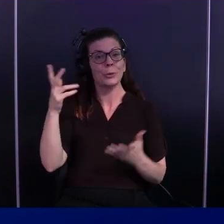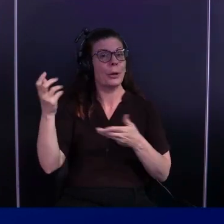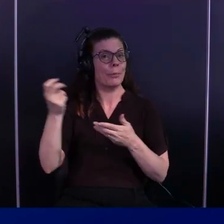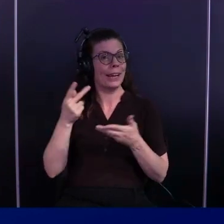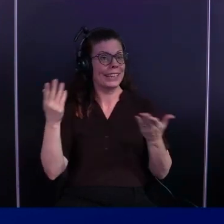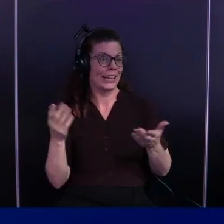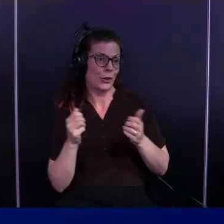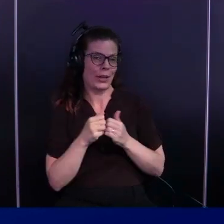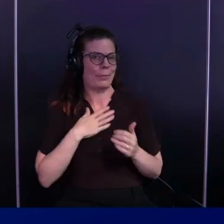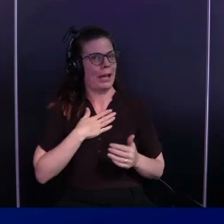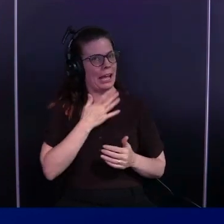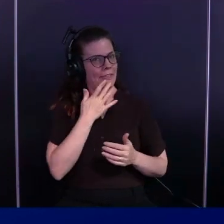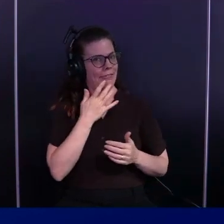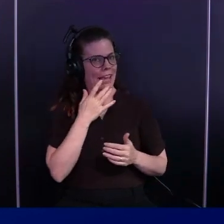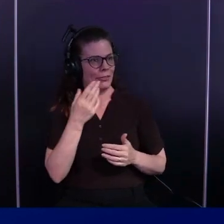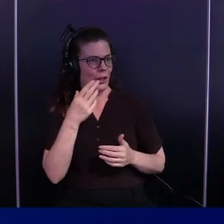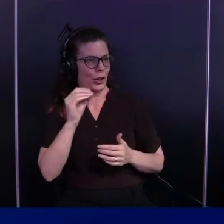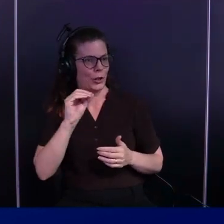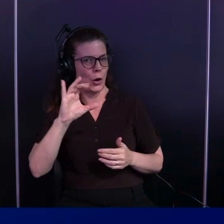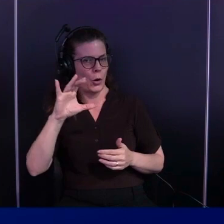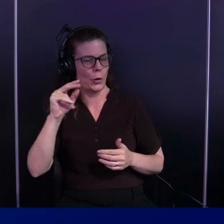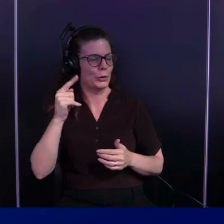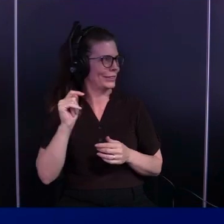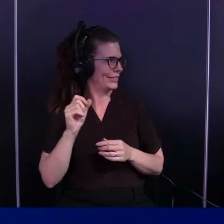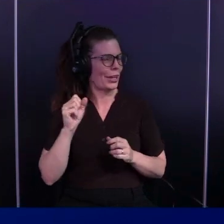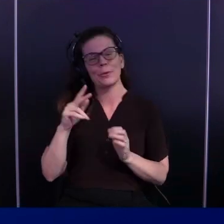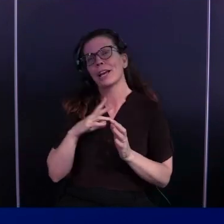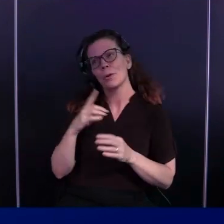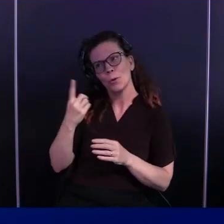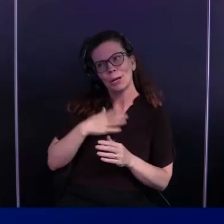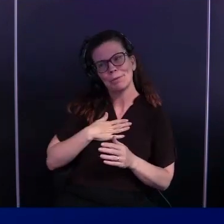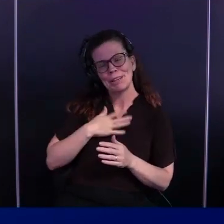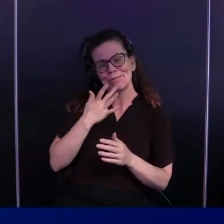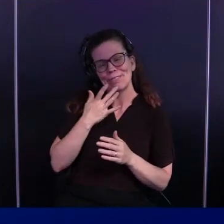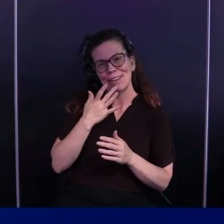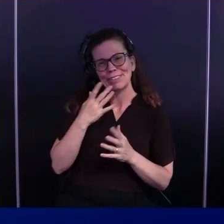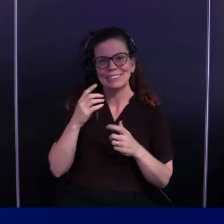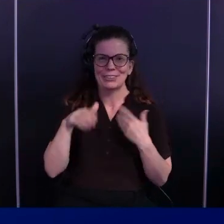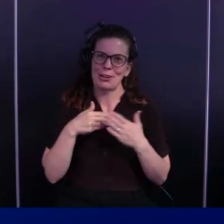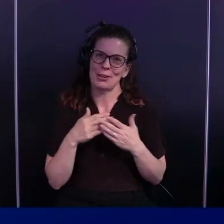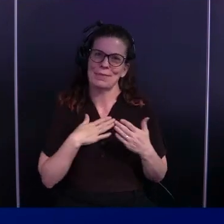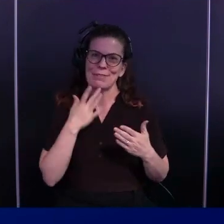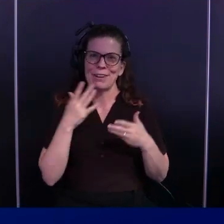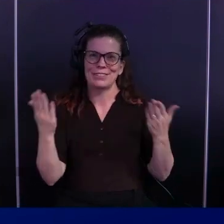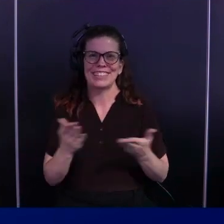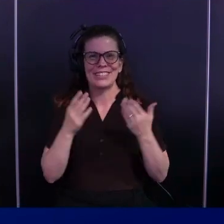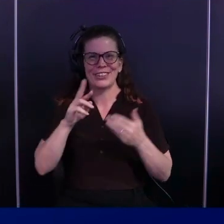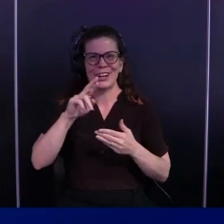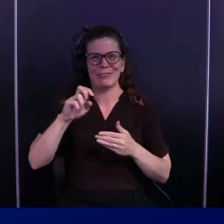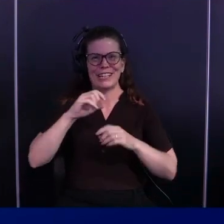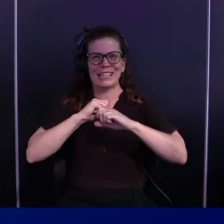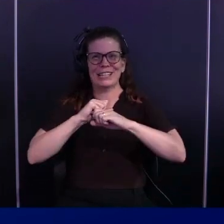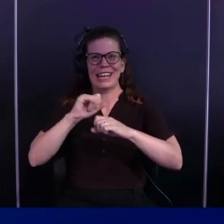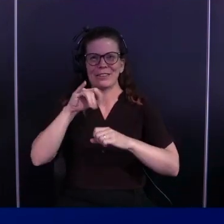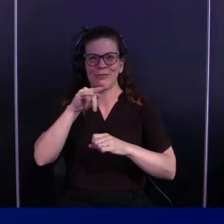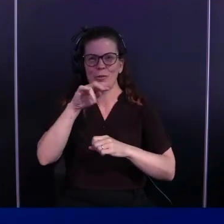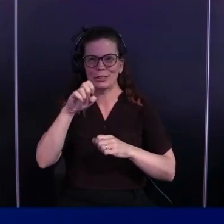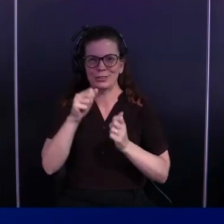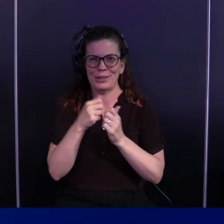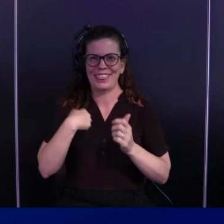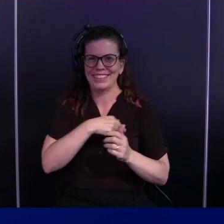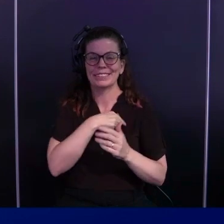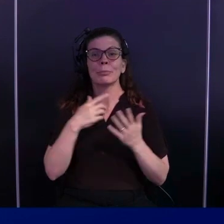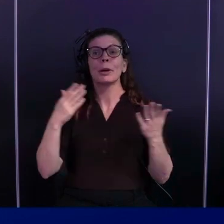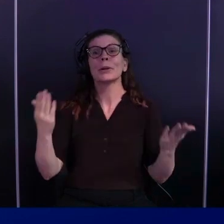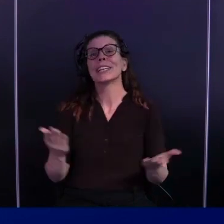my favorite co-host. Okay, one of my favorites. I have all my favorites here at Reinforce with us. Wow. But we're